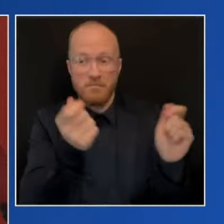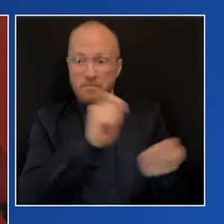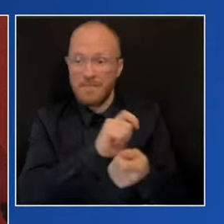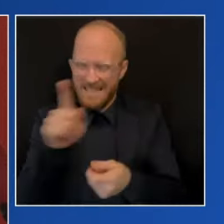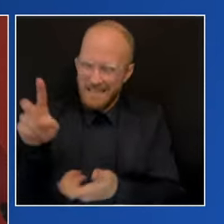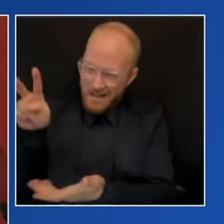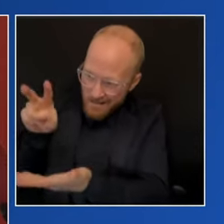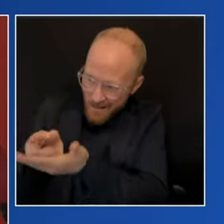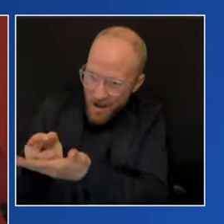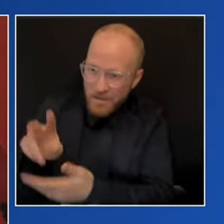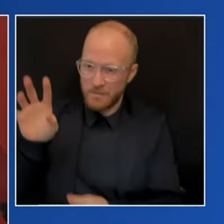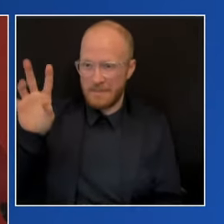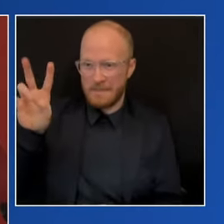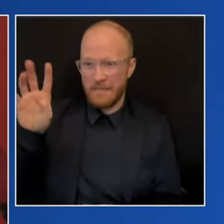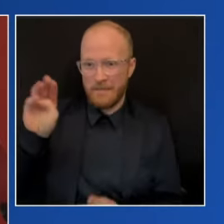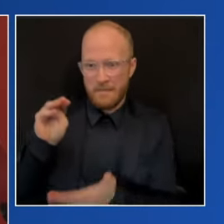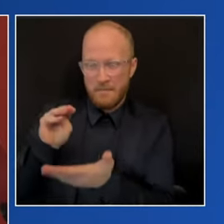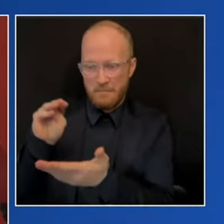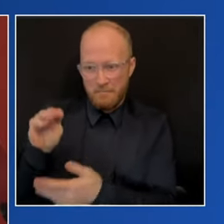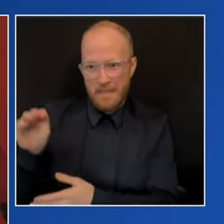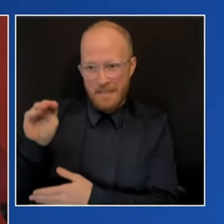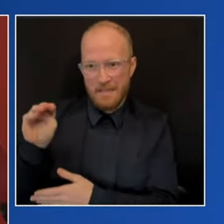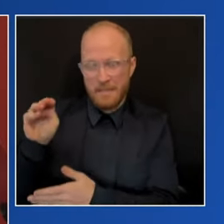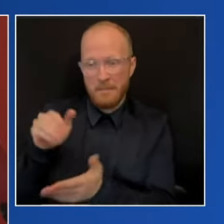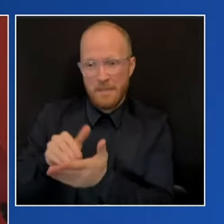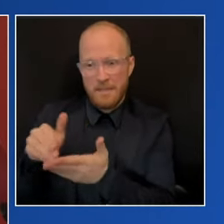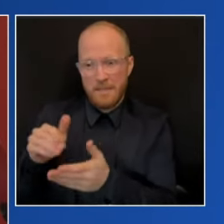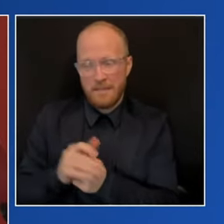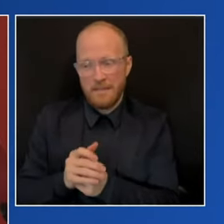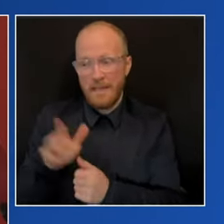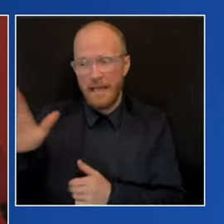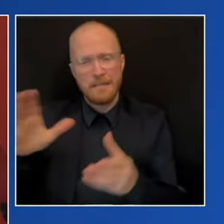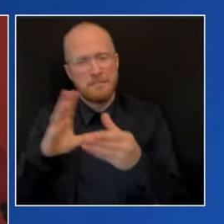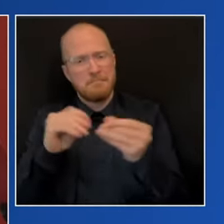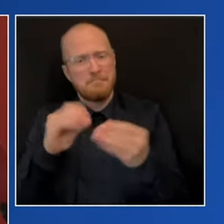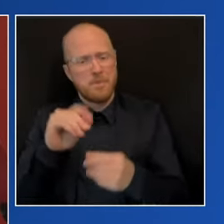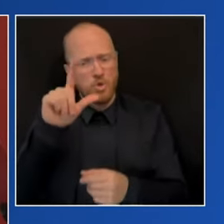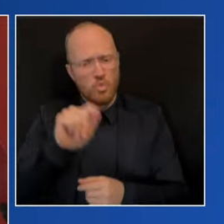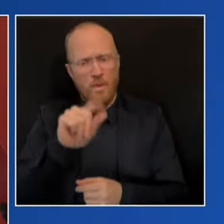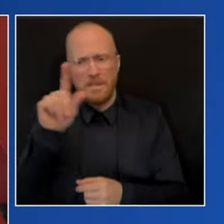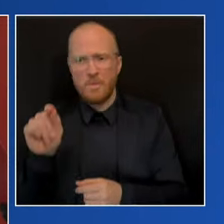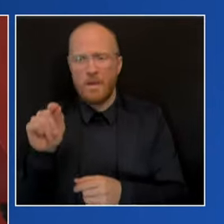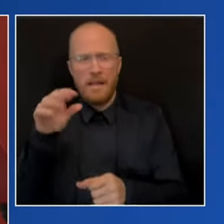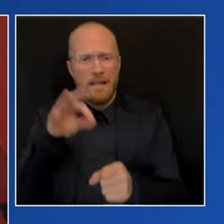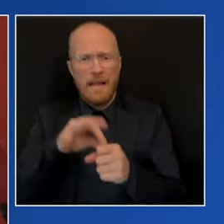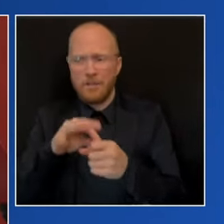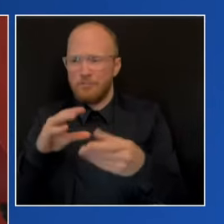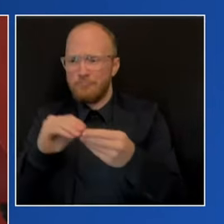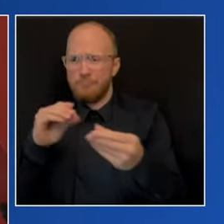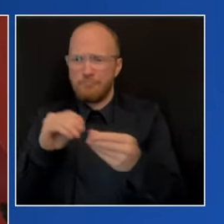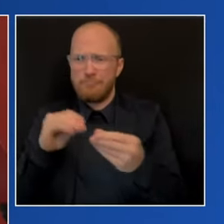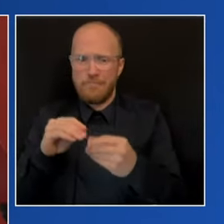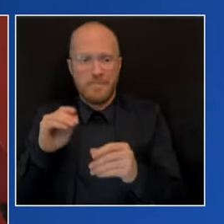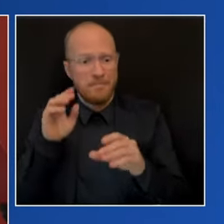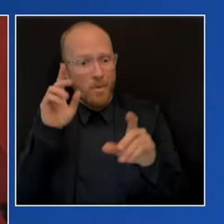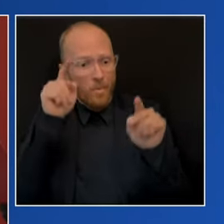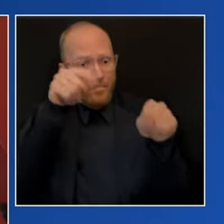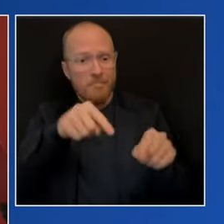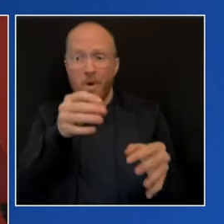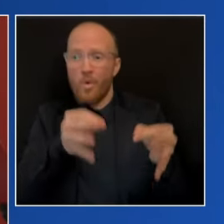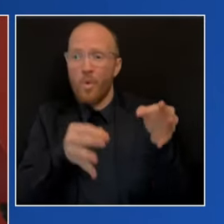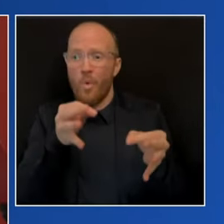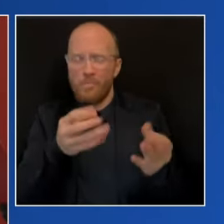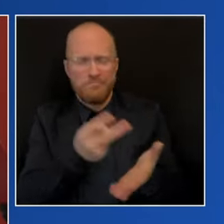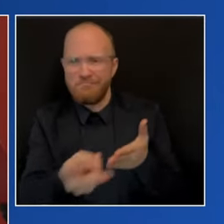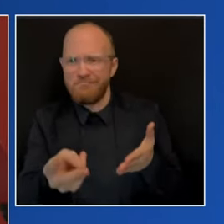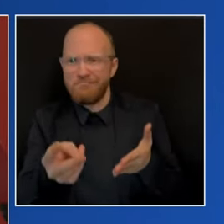million. Trump's claims about the 2020 election never could stand up in court. Trump lost 60